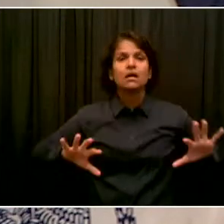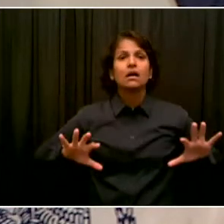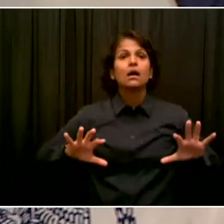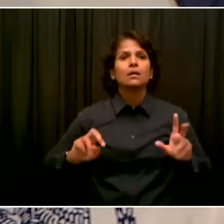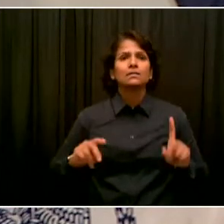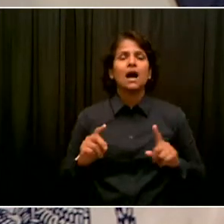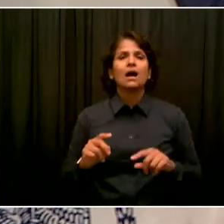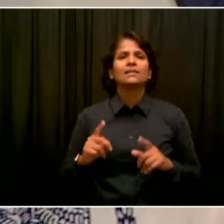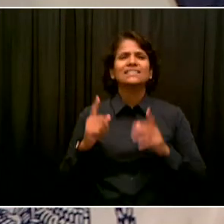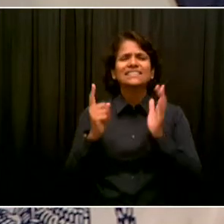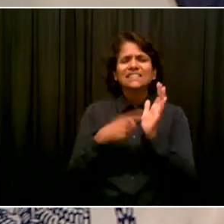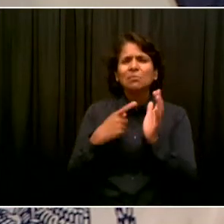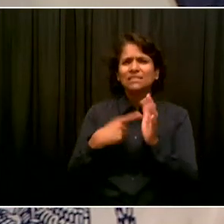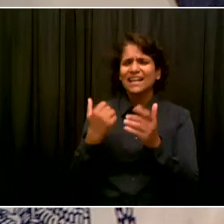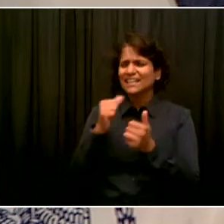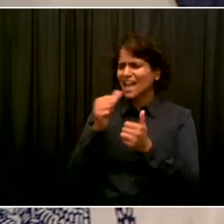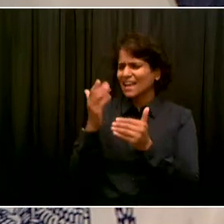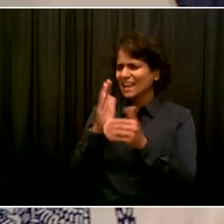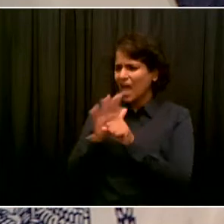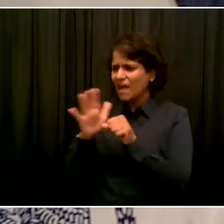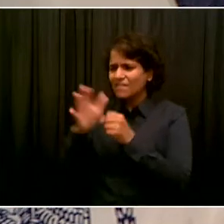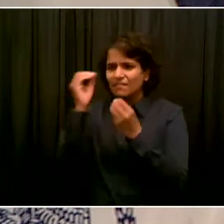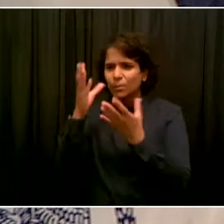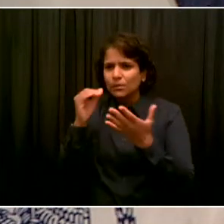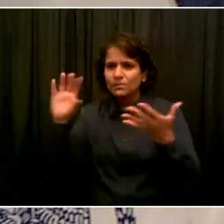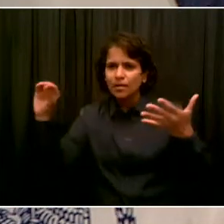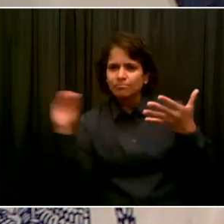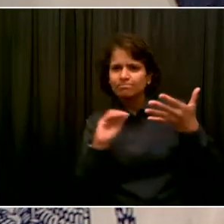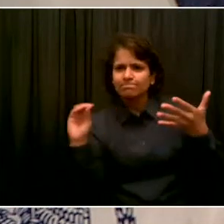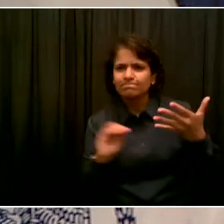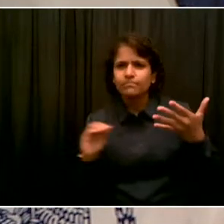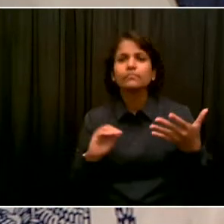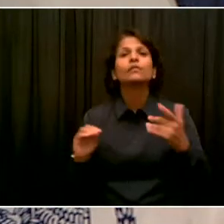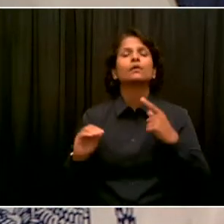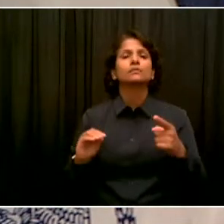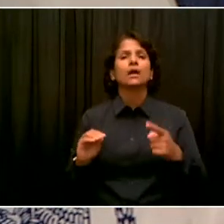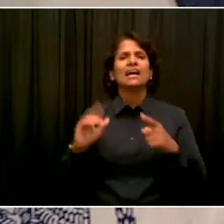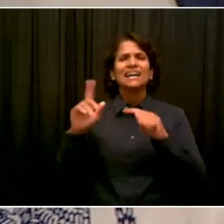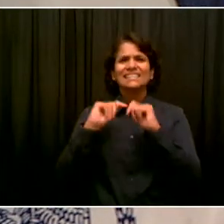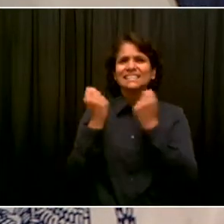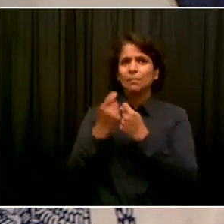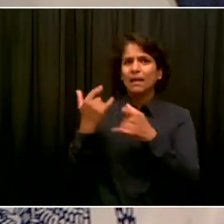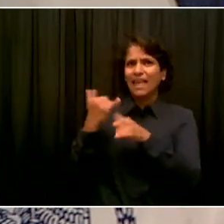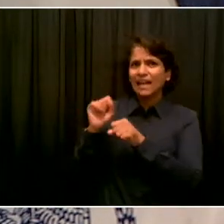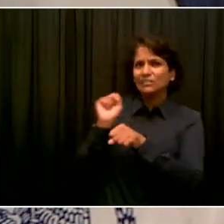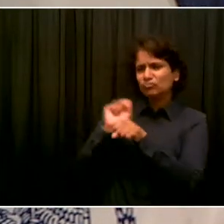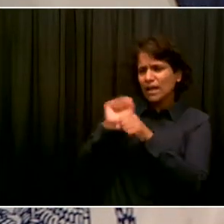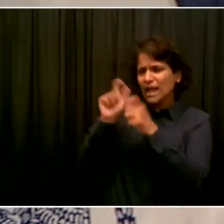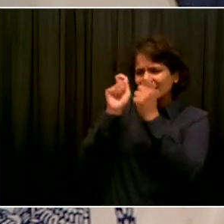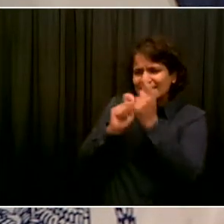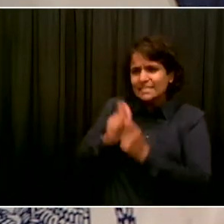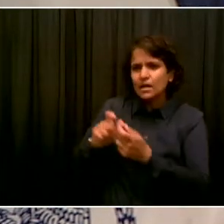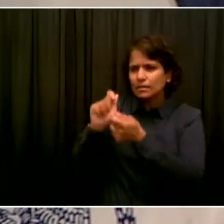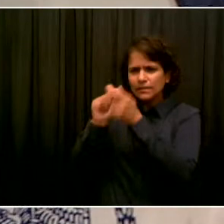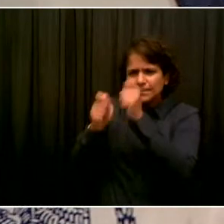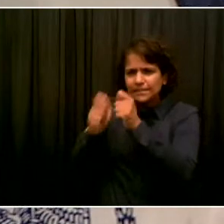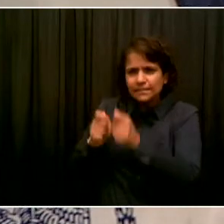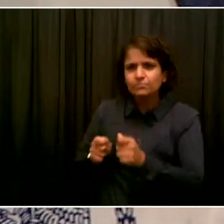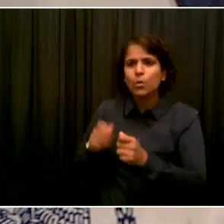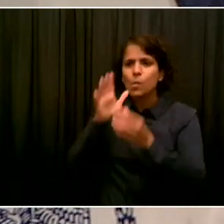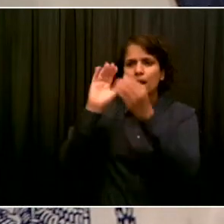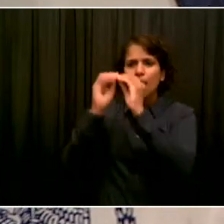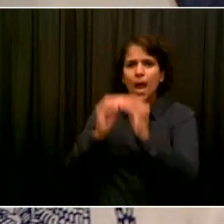can produce consistently and accurately, but I'll turn to Dr. Choksi. What can we do to provide Christina with a better picture of